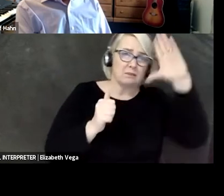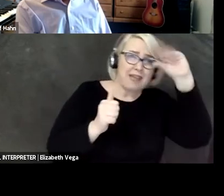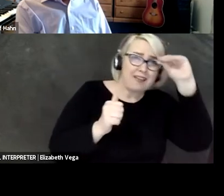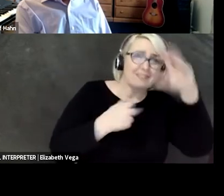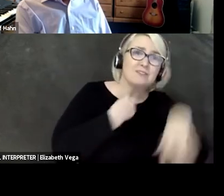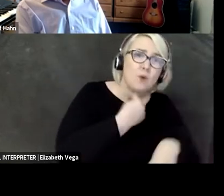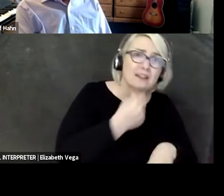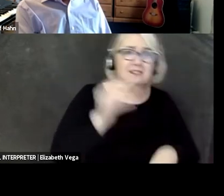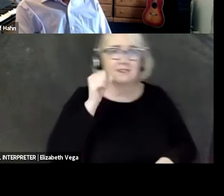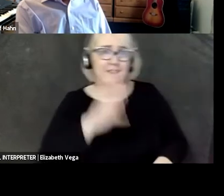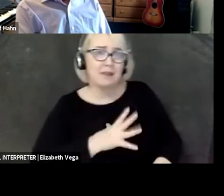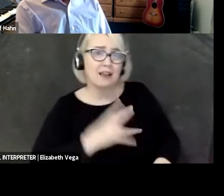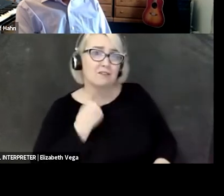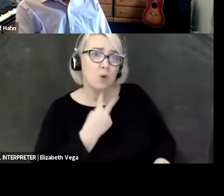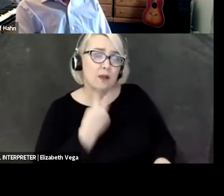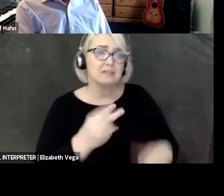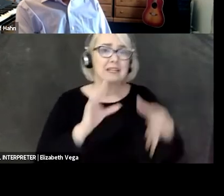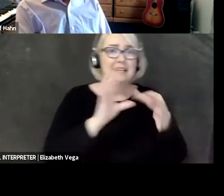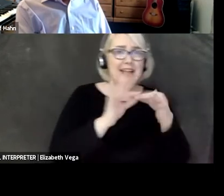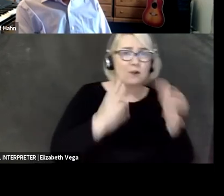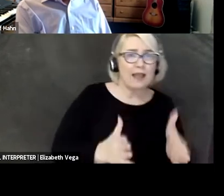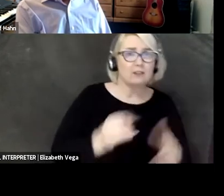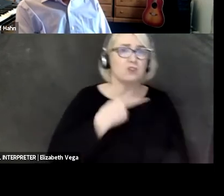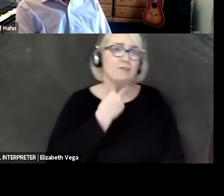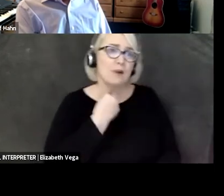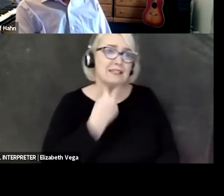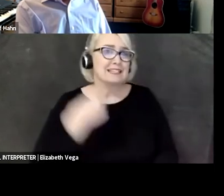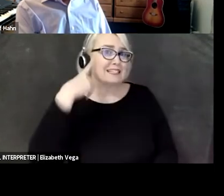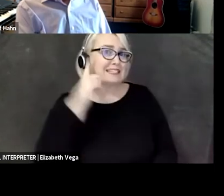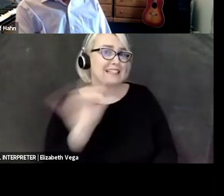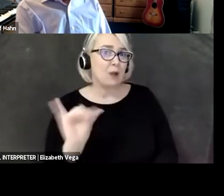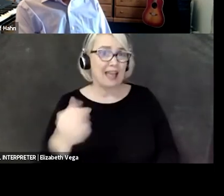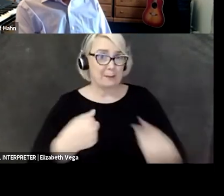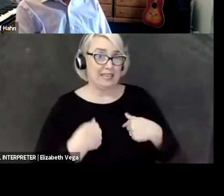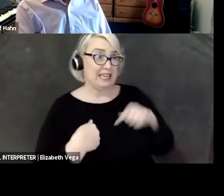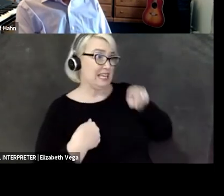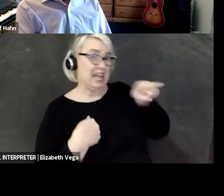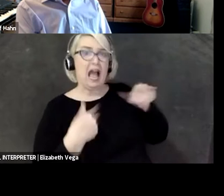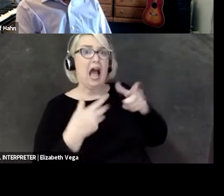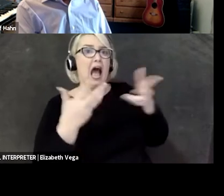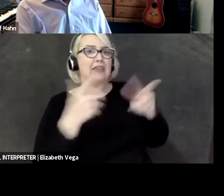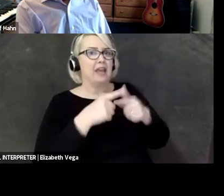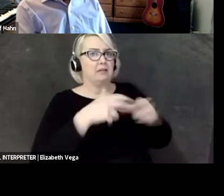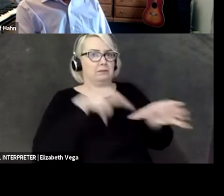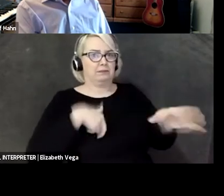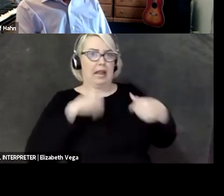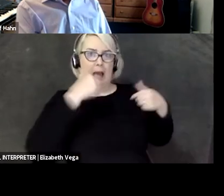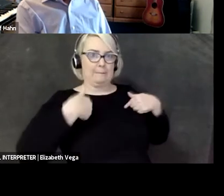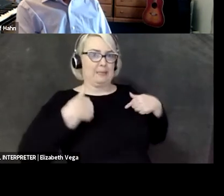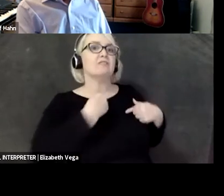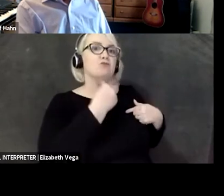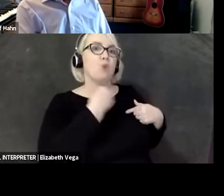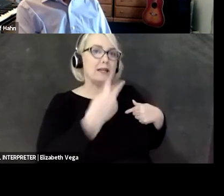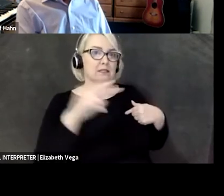if there are narrators or voices in the film that sound like someone like myself, I would remove myself. I wouldn't want to confuse anybody. And we